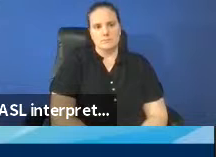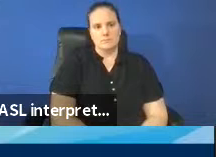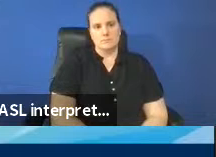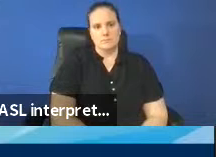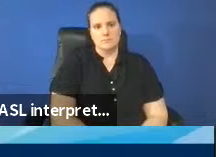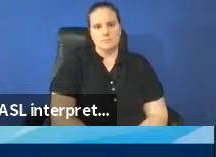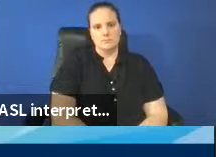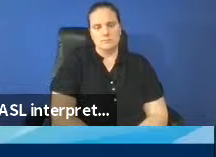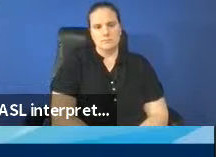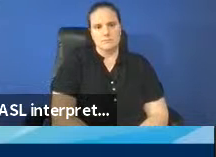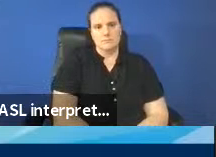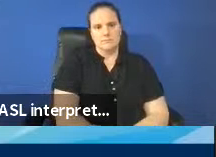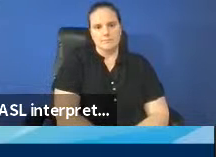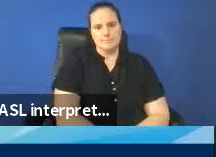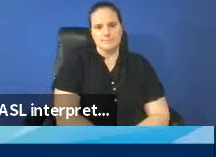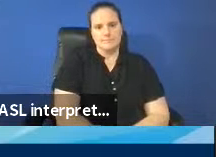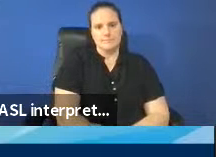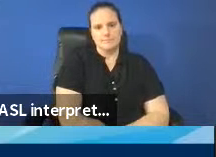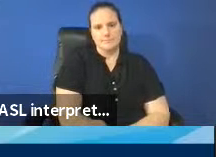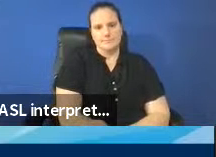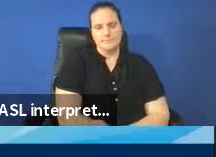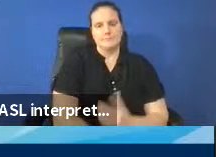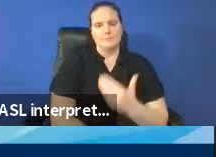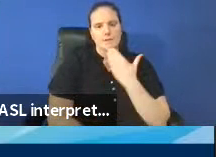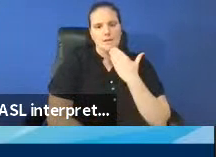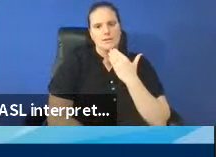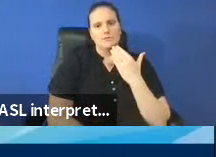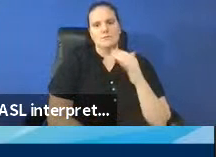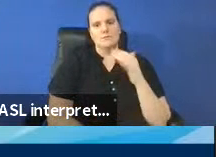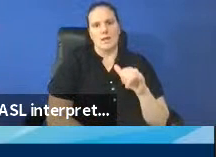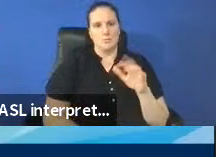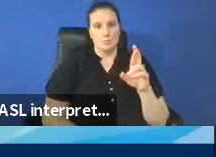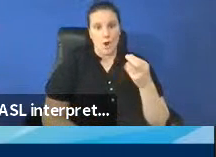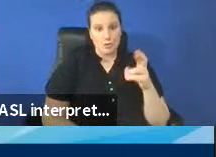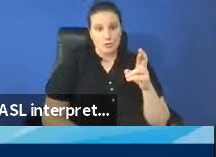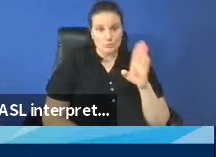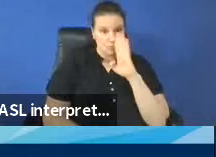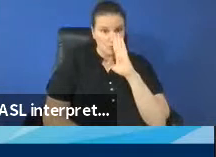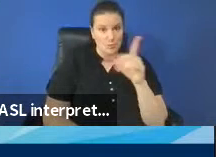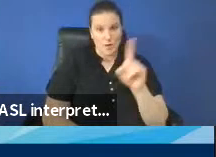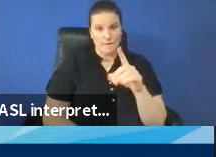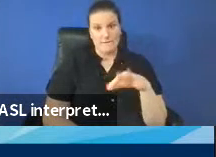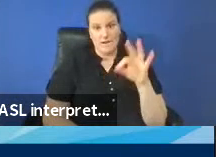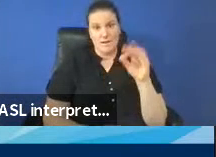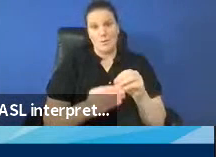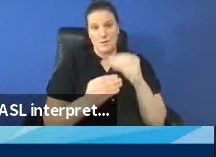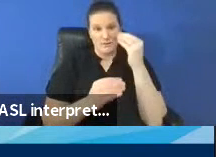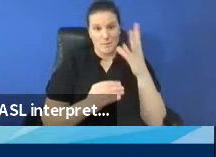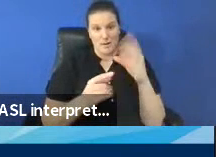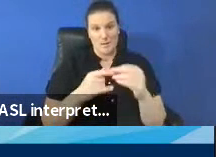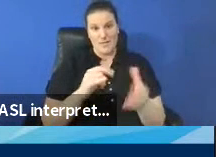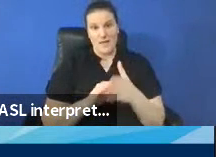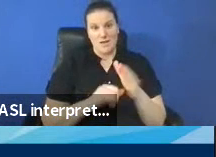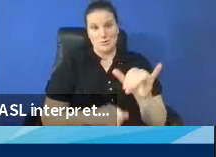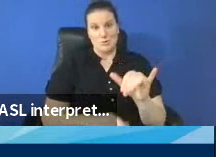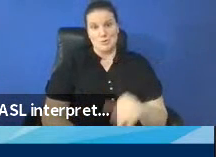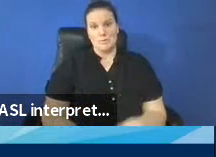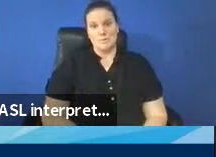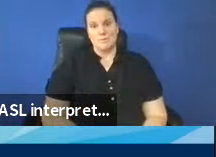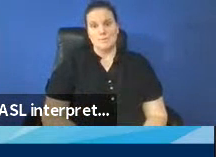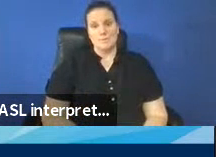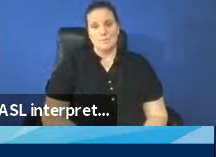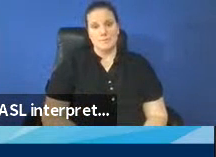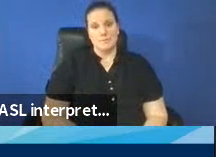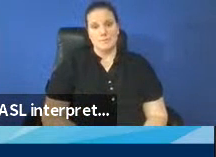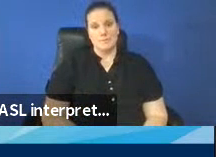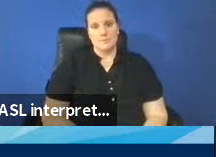So thank you, Kelly and Roger. And maybe Roger, we can direct you to where you can find more information about that as well.